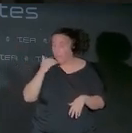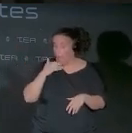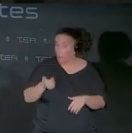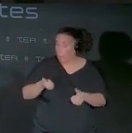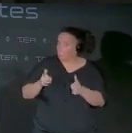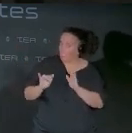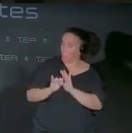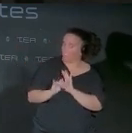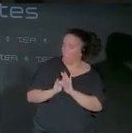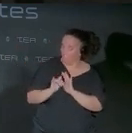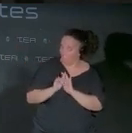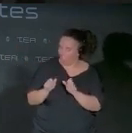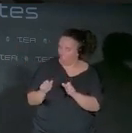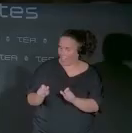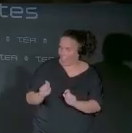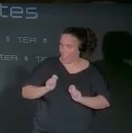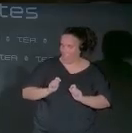aspects.